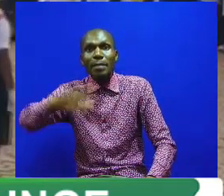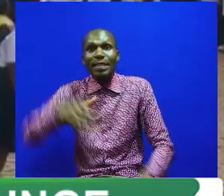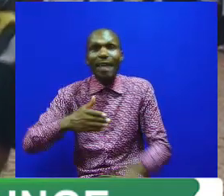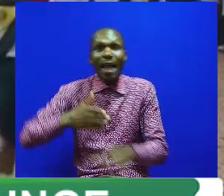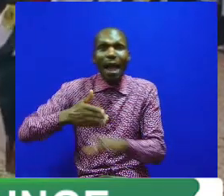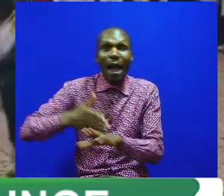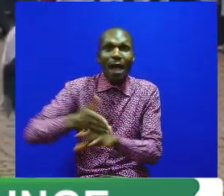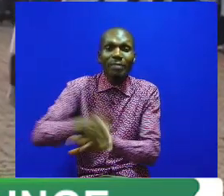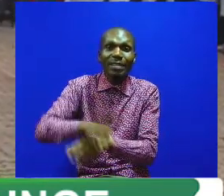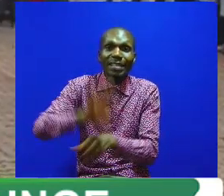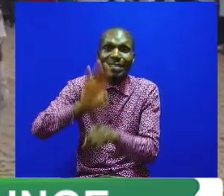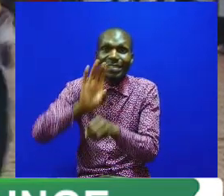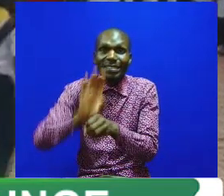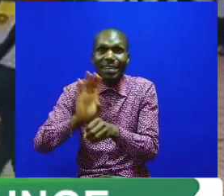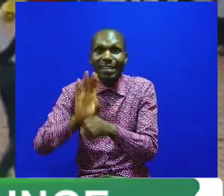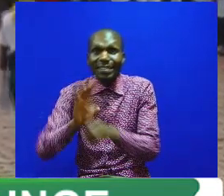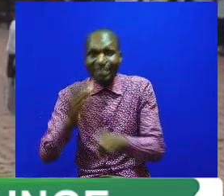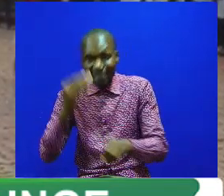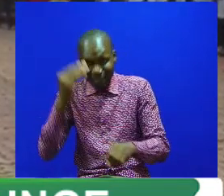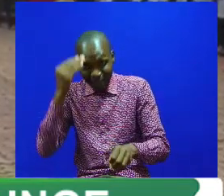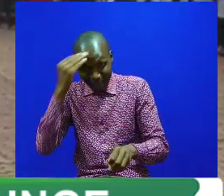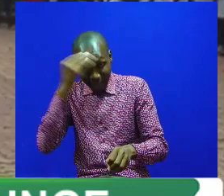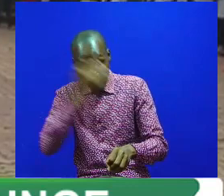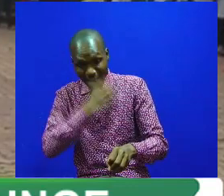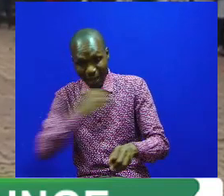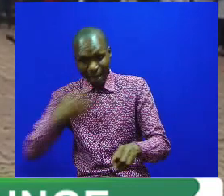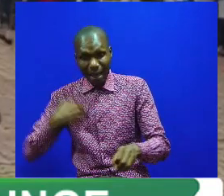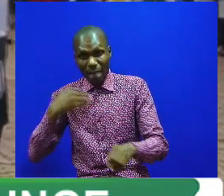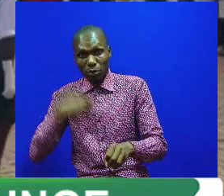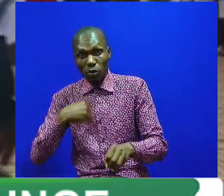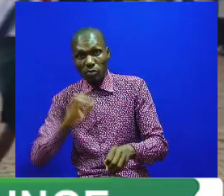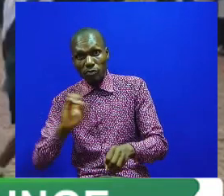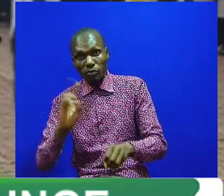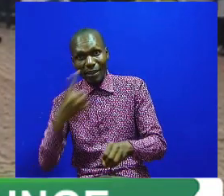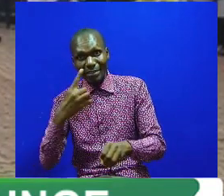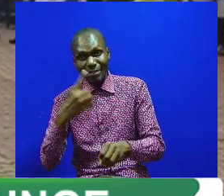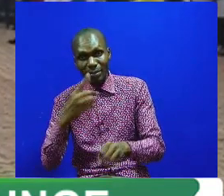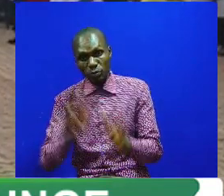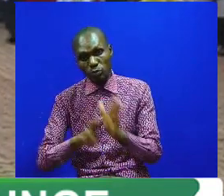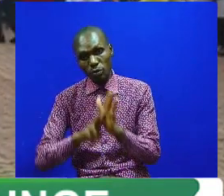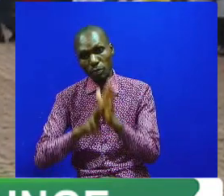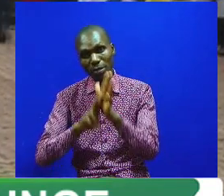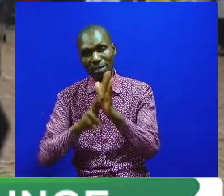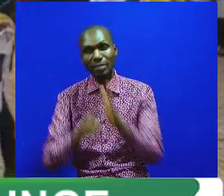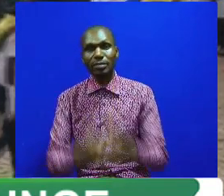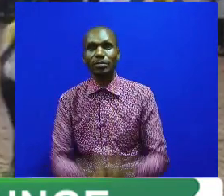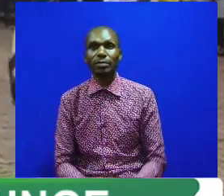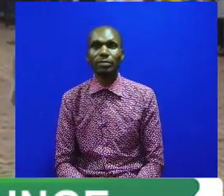Katoliki kobentangani nse yeri abuli elio. Kuripoteri ya Ndizi TV kuruwa sense